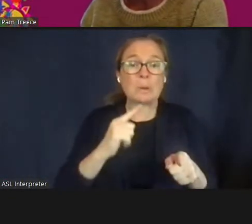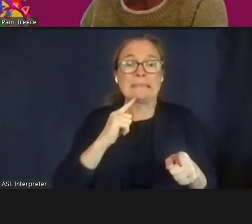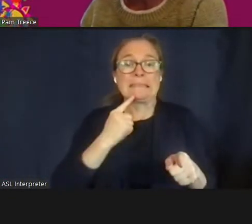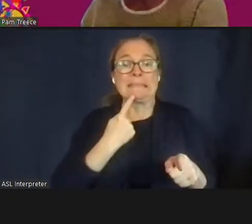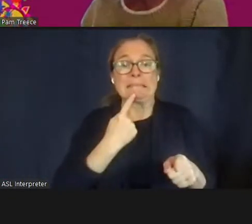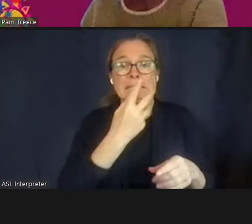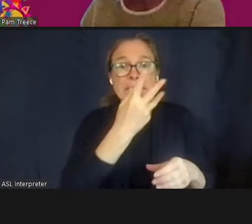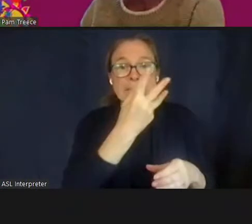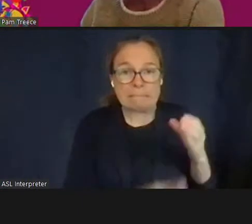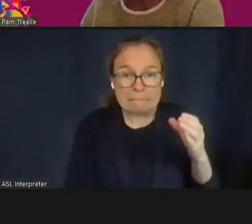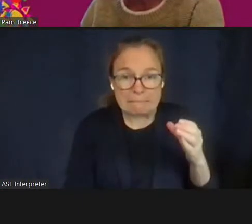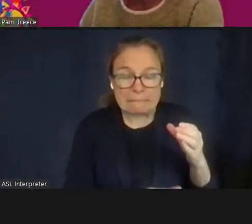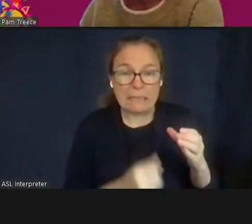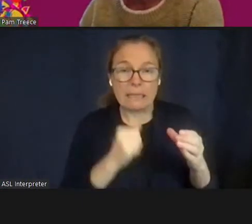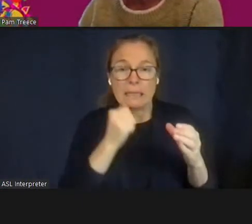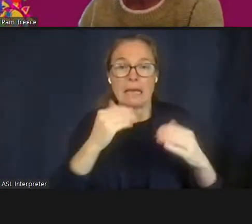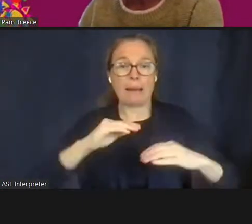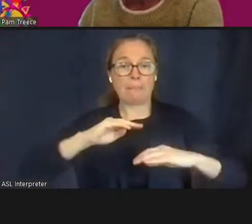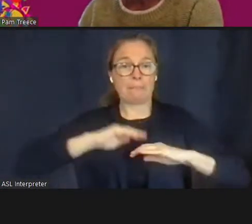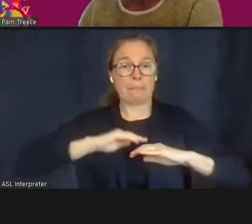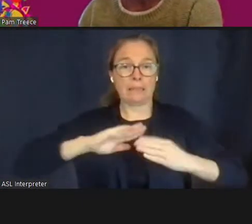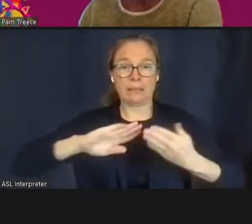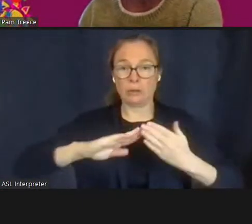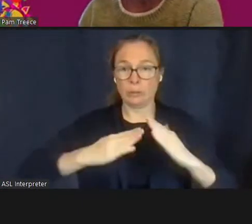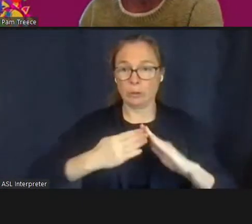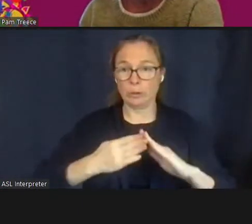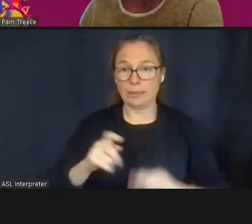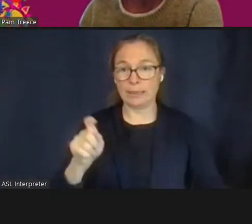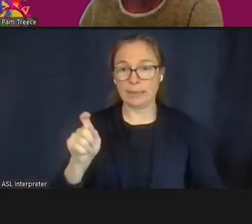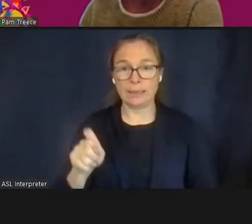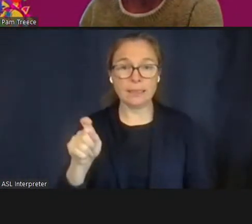our community and how we might